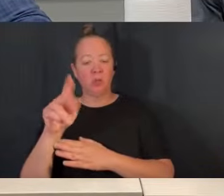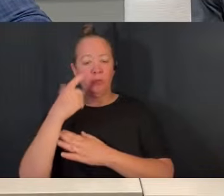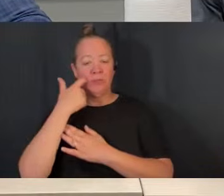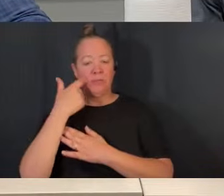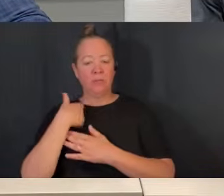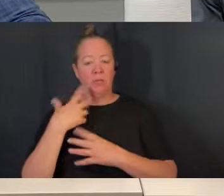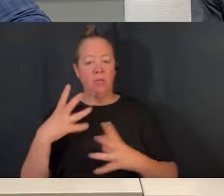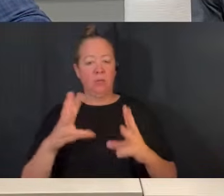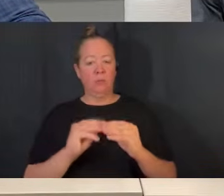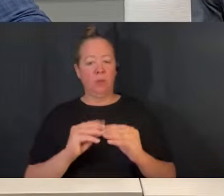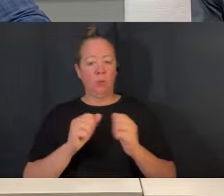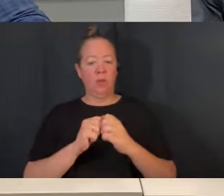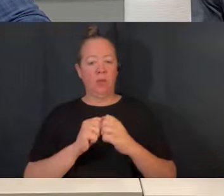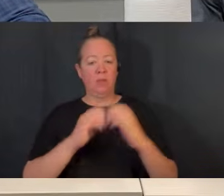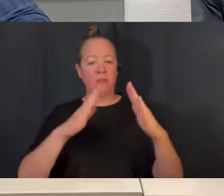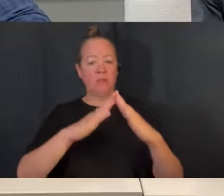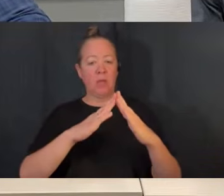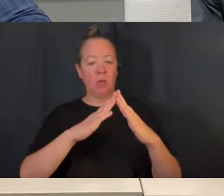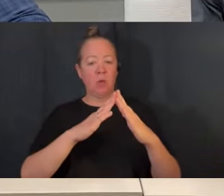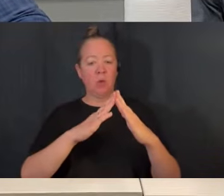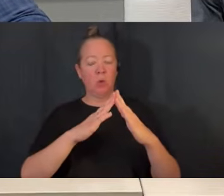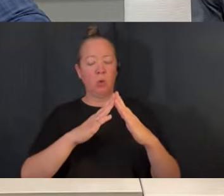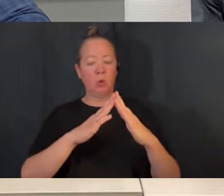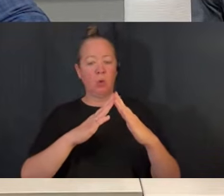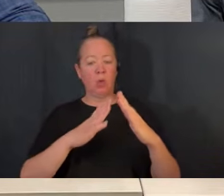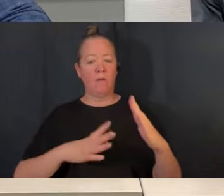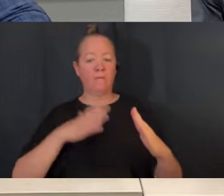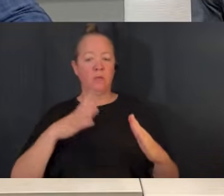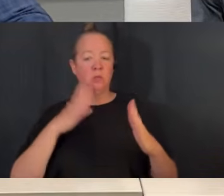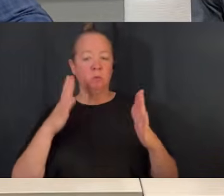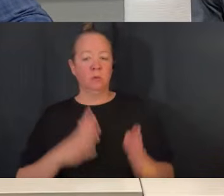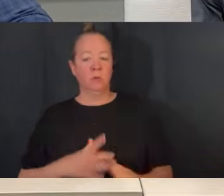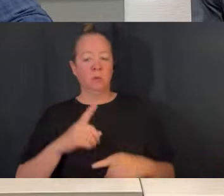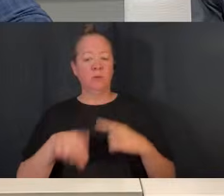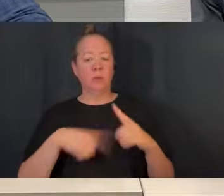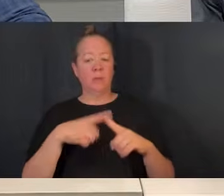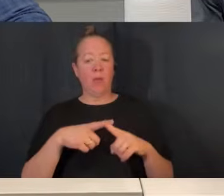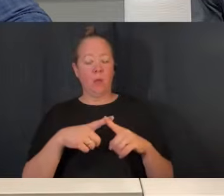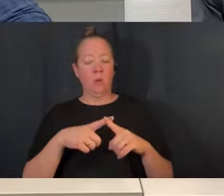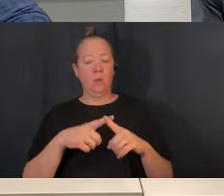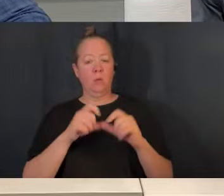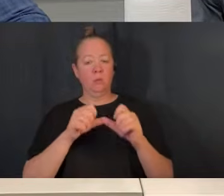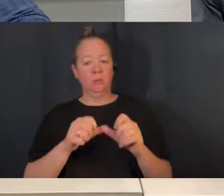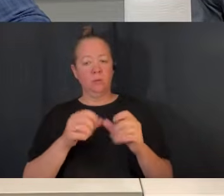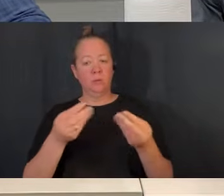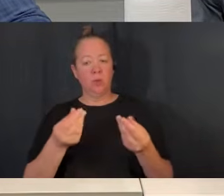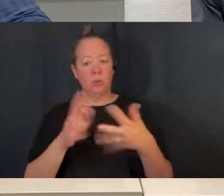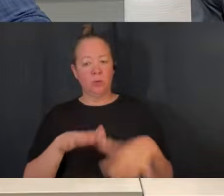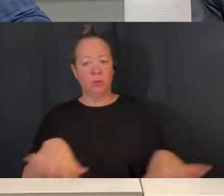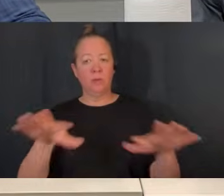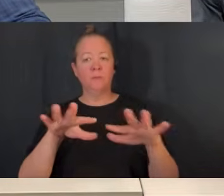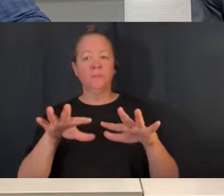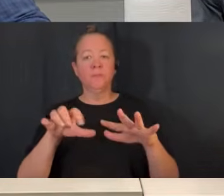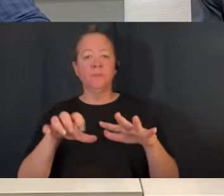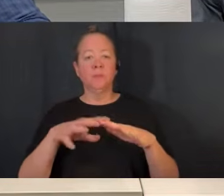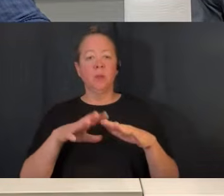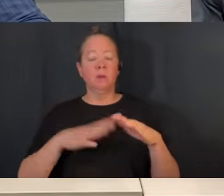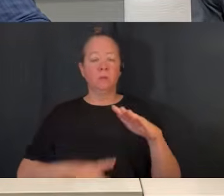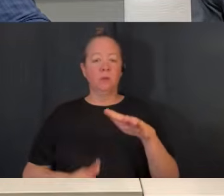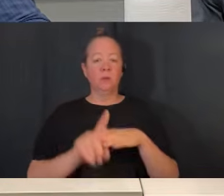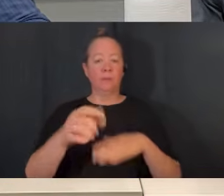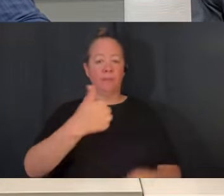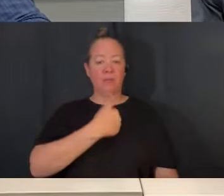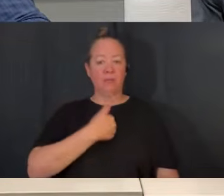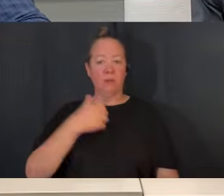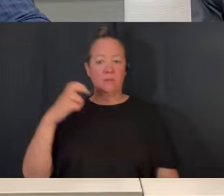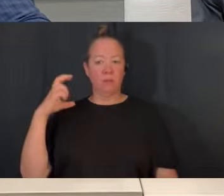It was about ongoing matters of the property. Who were in attendance of the meeting was myself, the Chief of